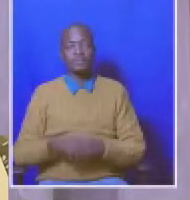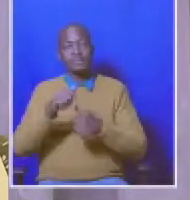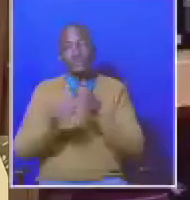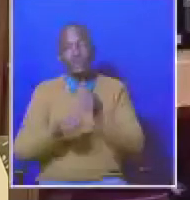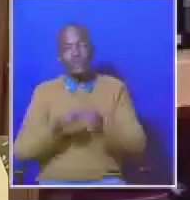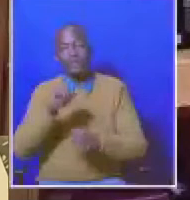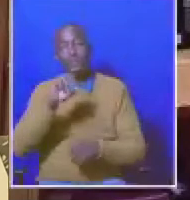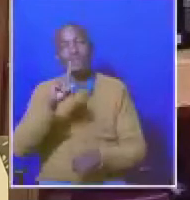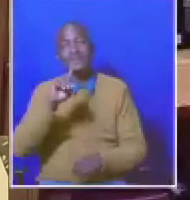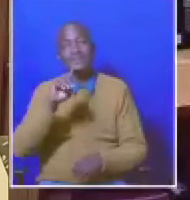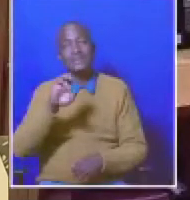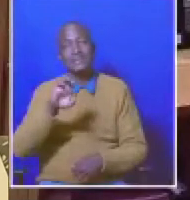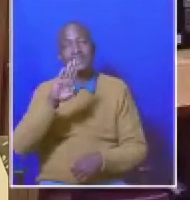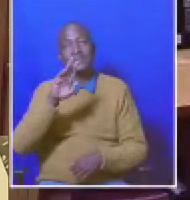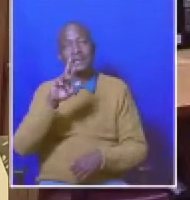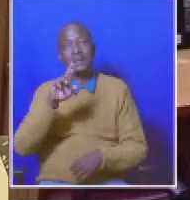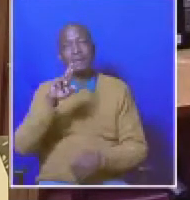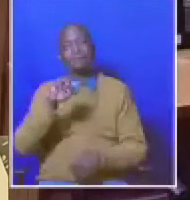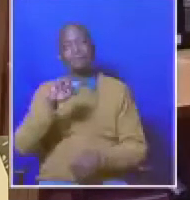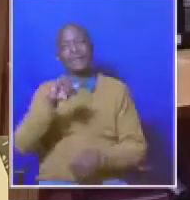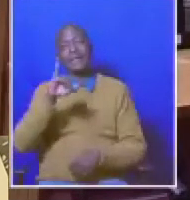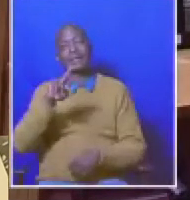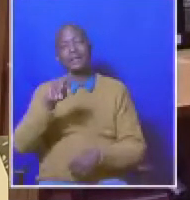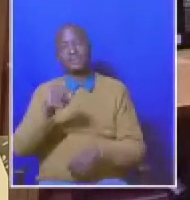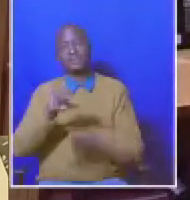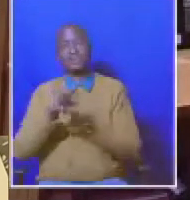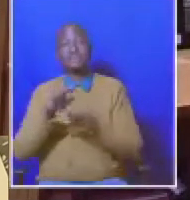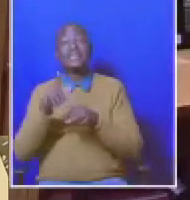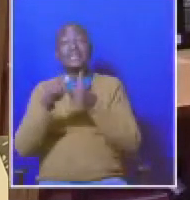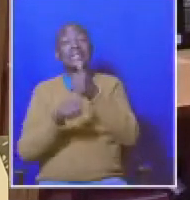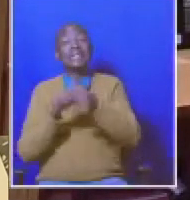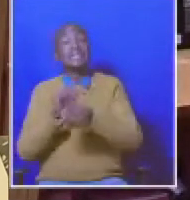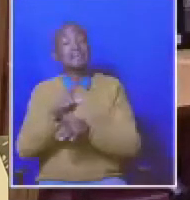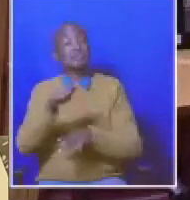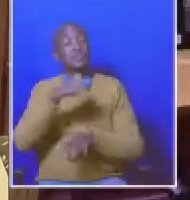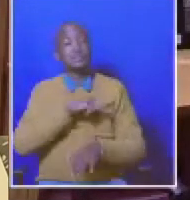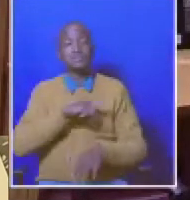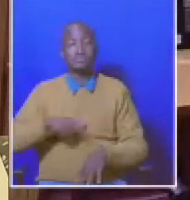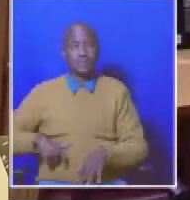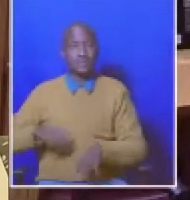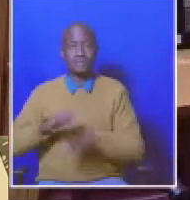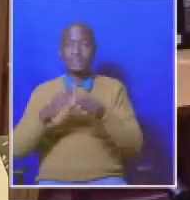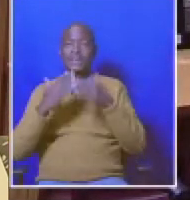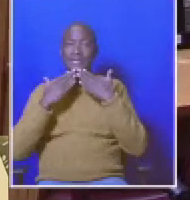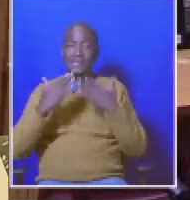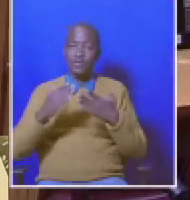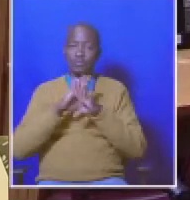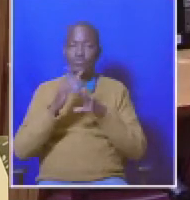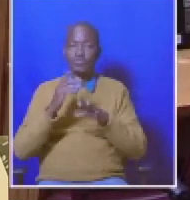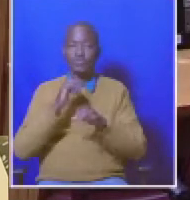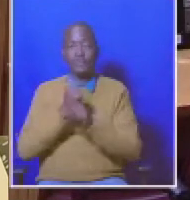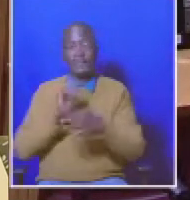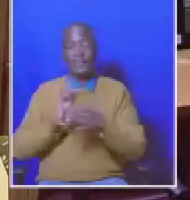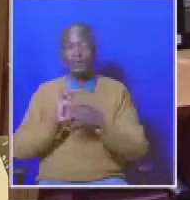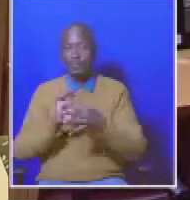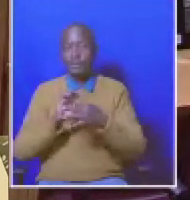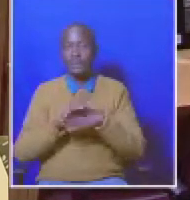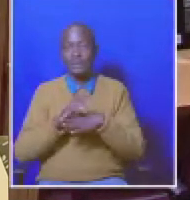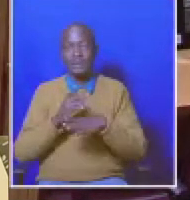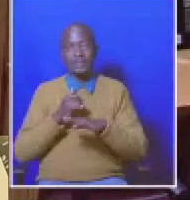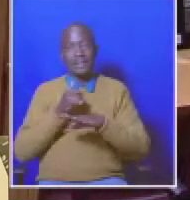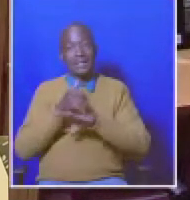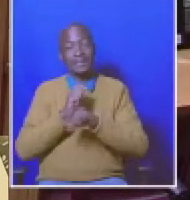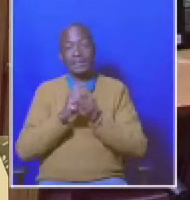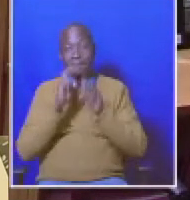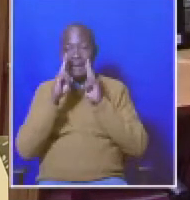Debray. Thank you, Chairperson. And Deputy President, firstly, thank you for honoring your commitment made earlier this year by